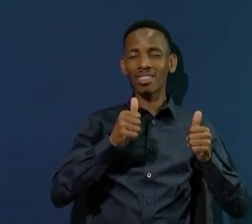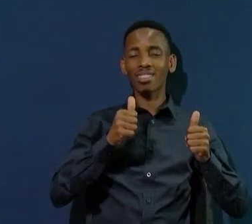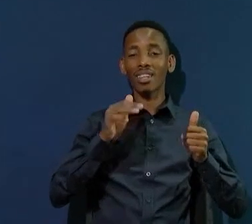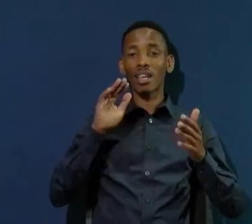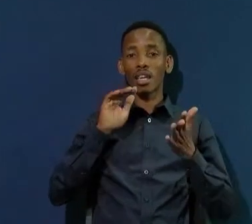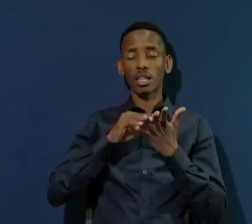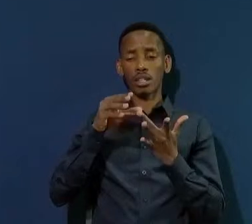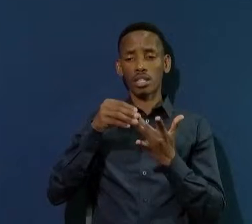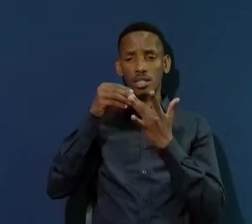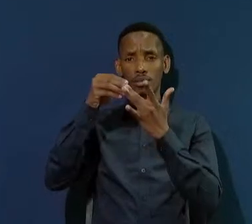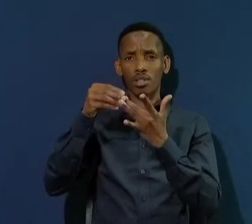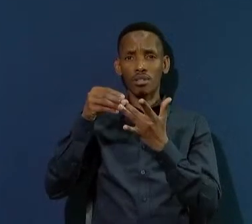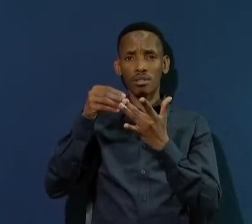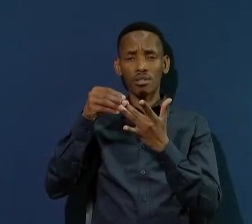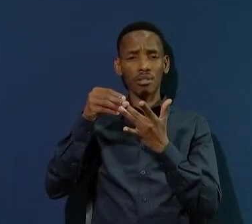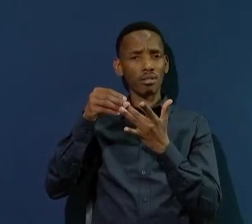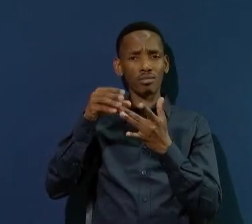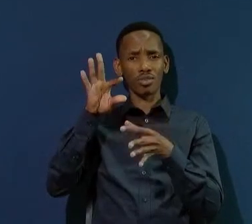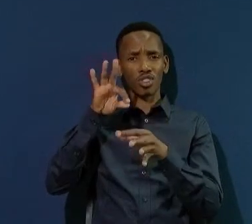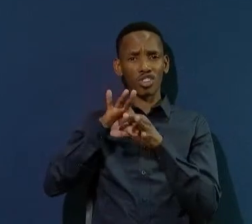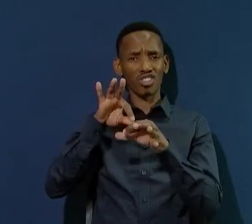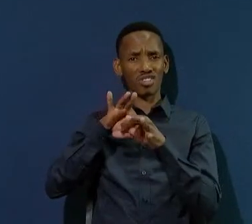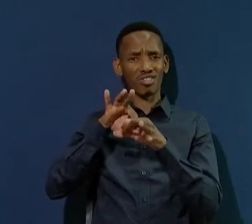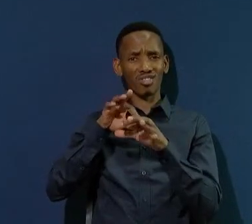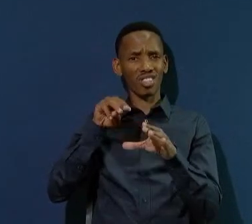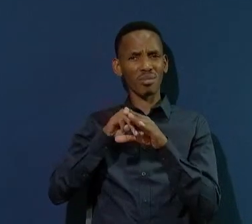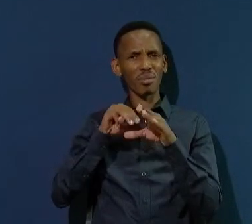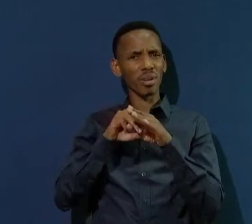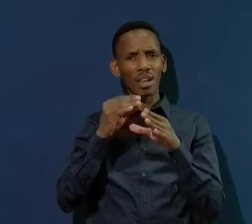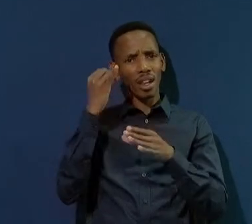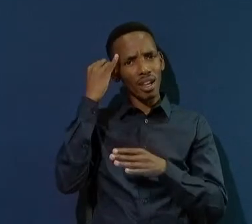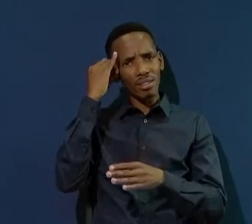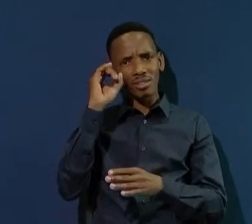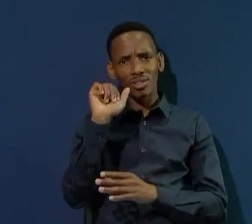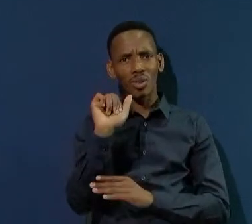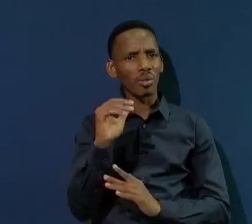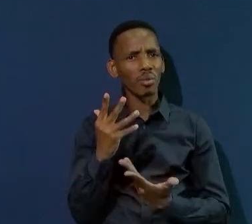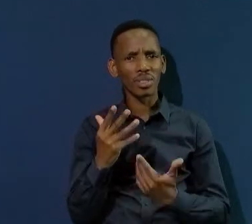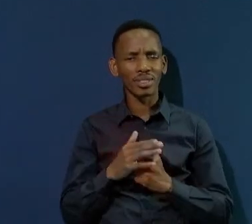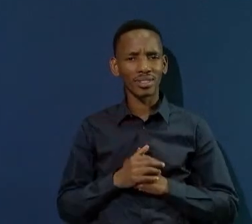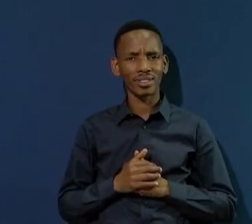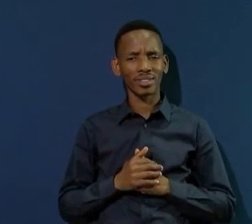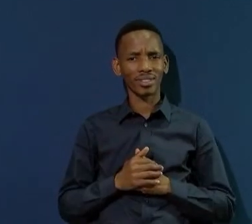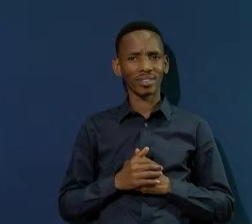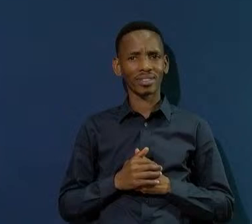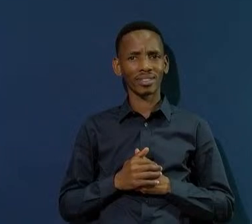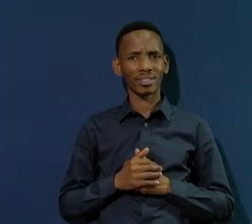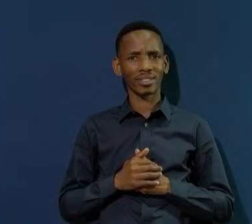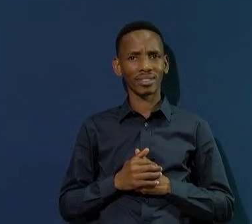elected members of parliament. Yes. What is your take on the dispensation? Of- First of all, you're